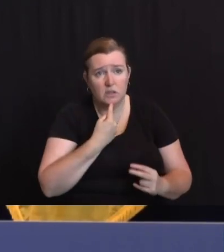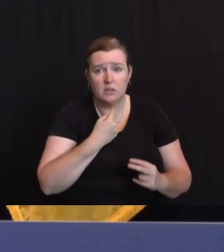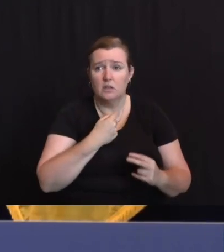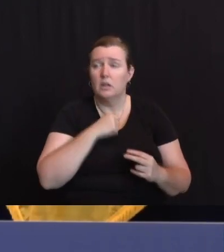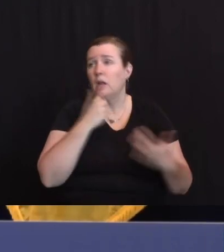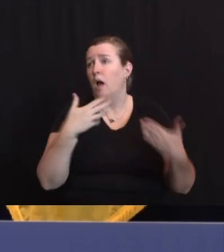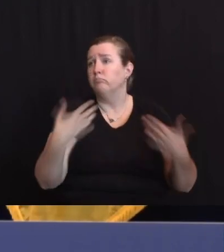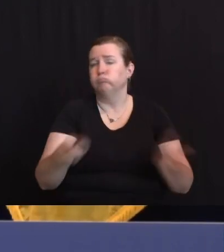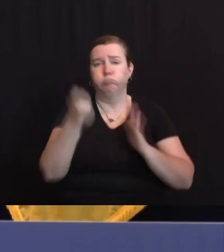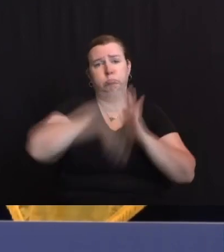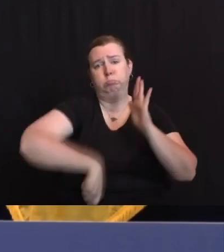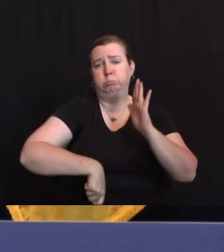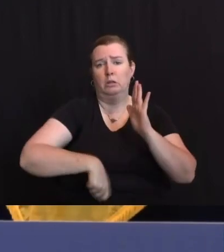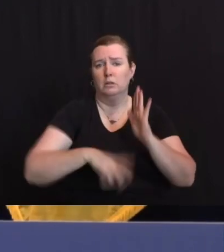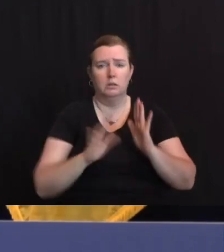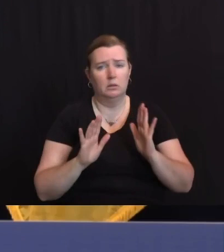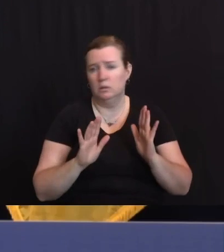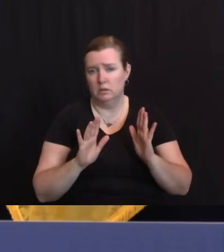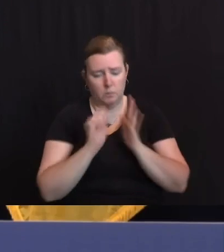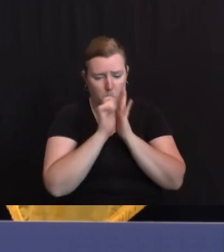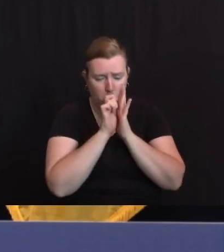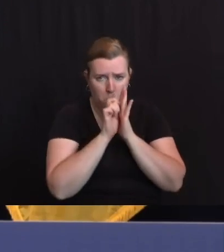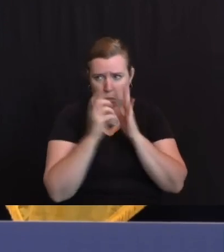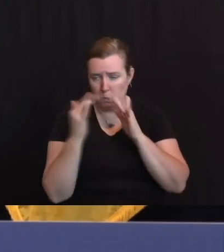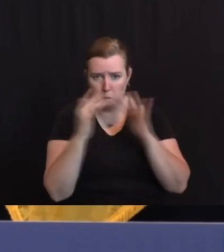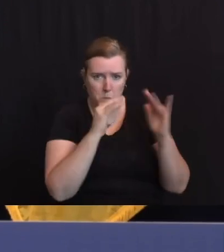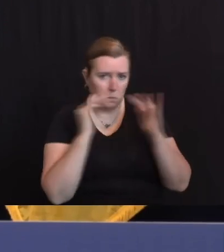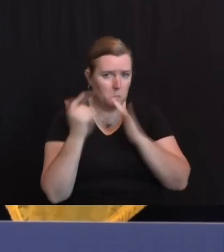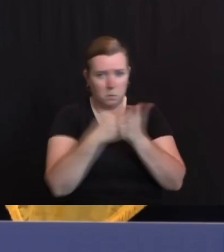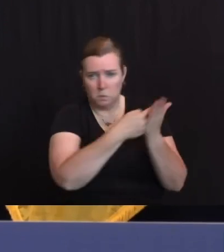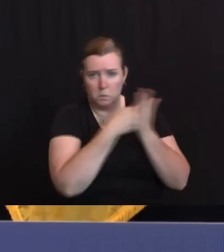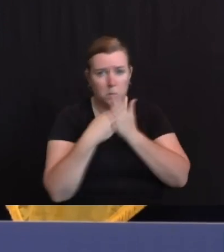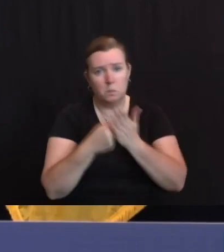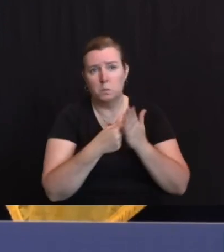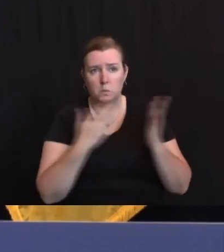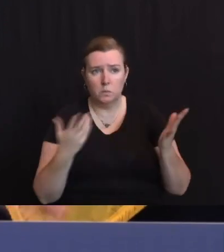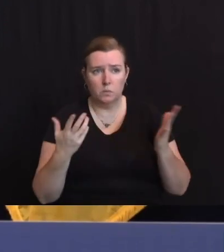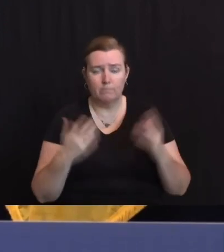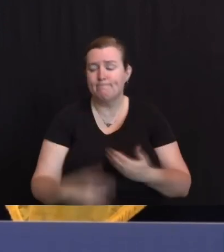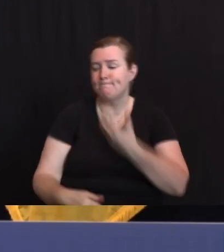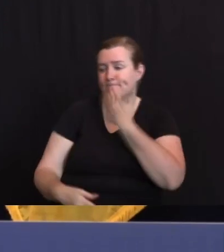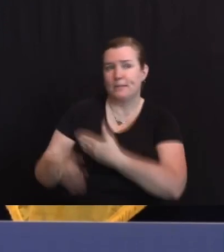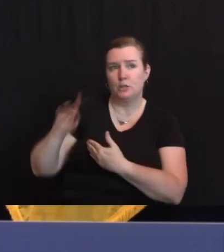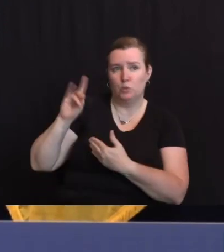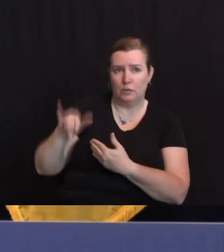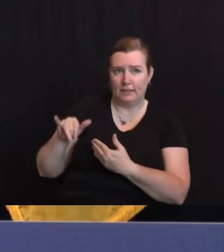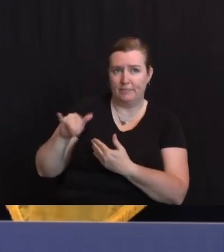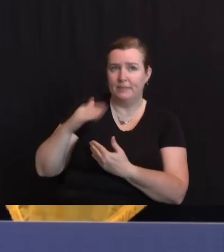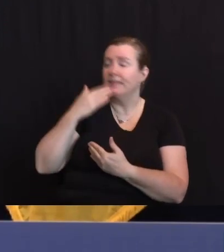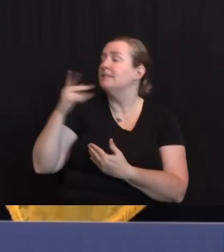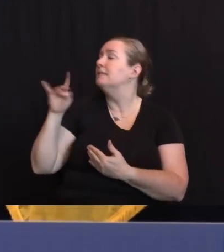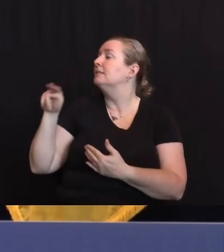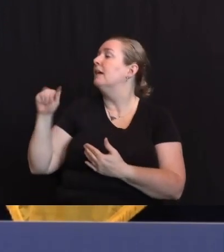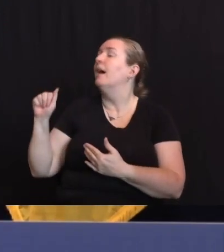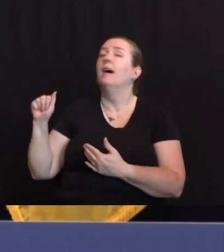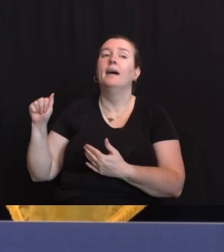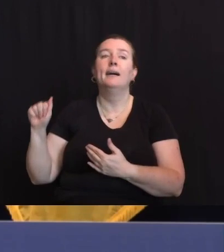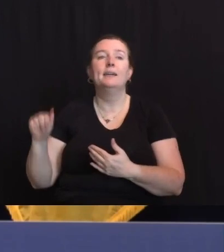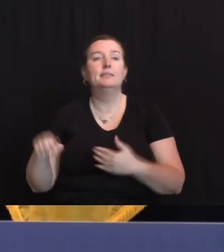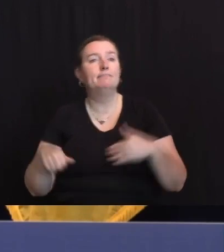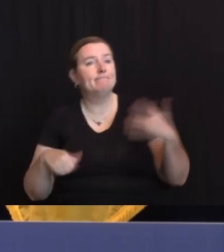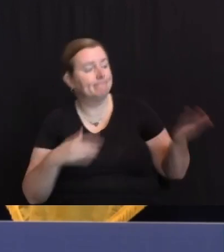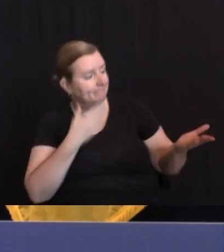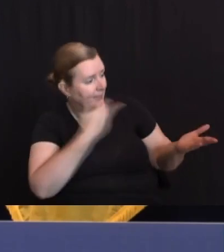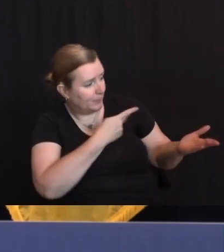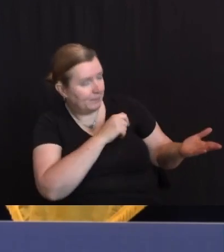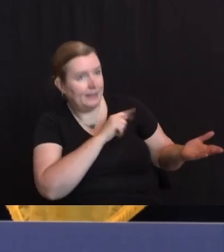up. Again, thanks to everybody, Judy and Tina, as always. Thank you. Pat, likewise. Jared, the APB